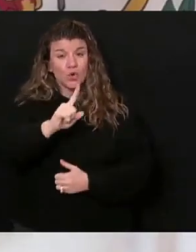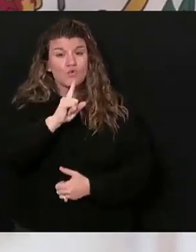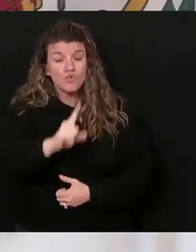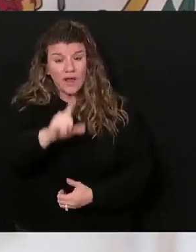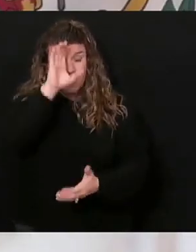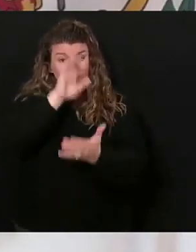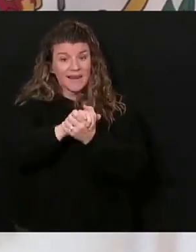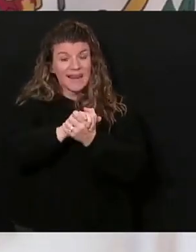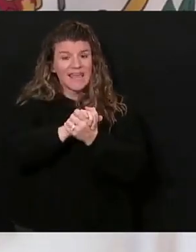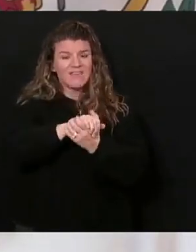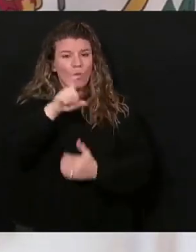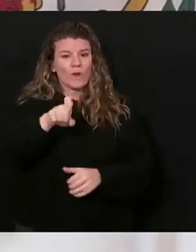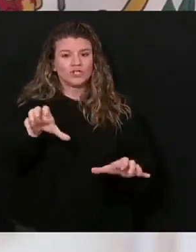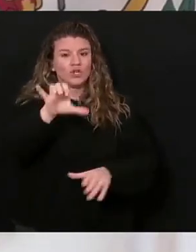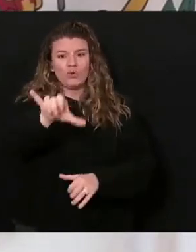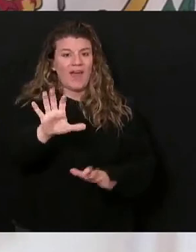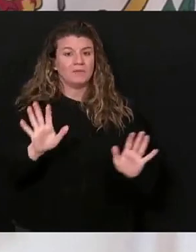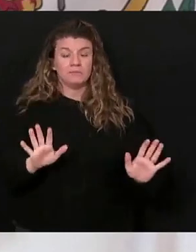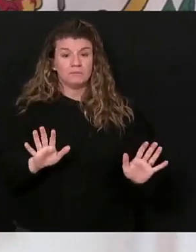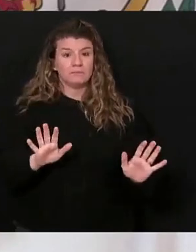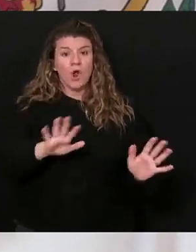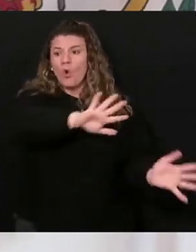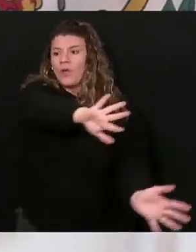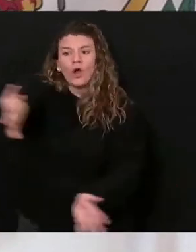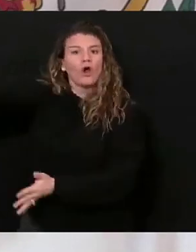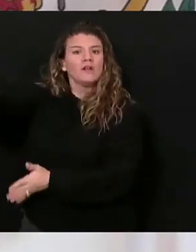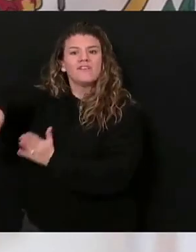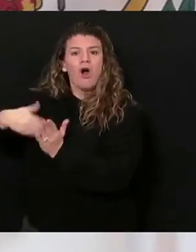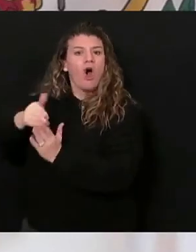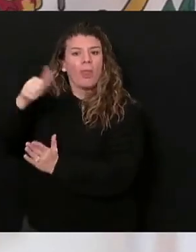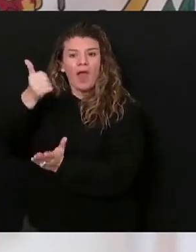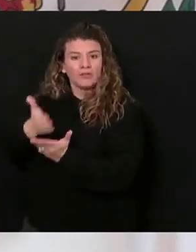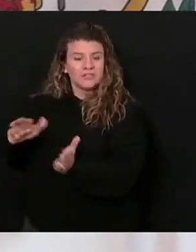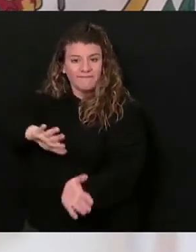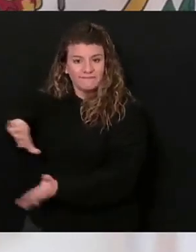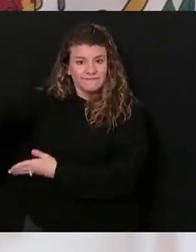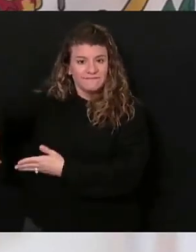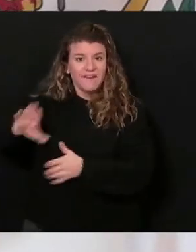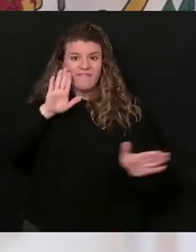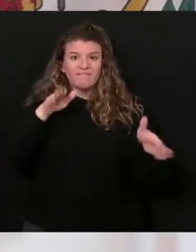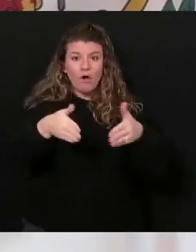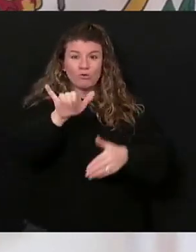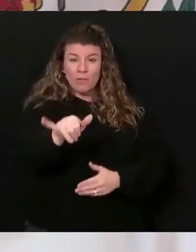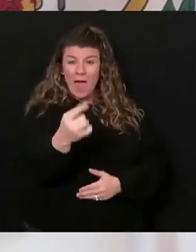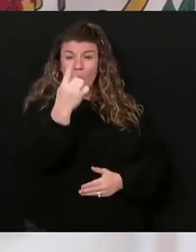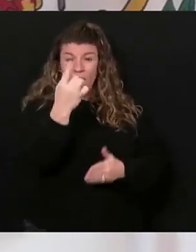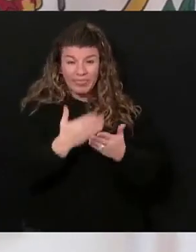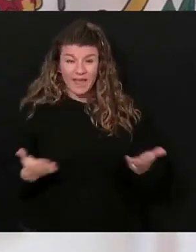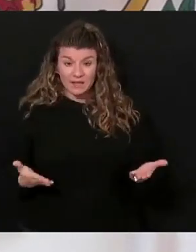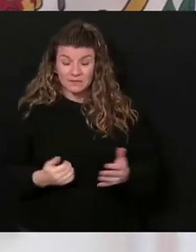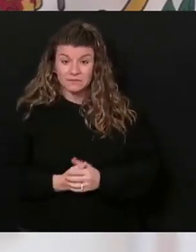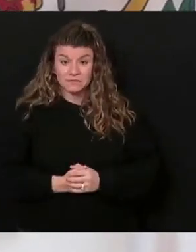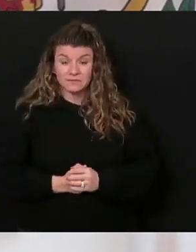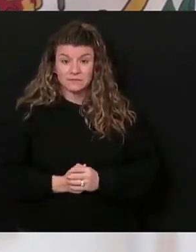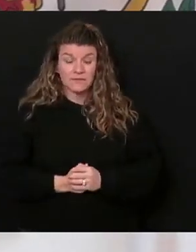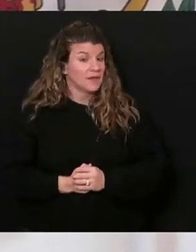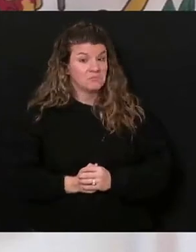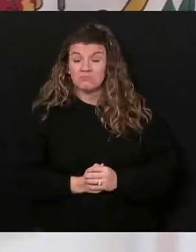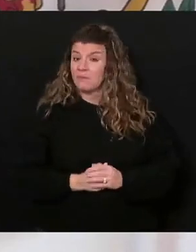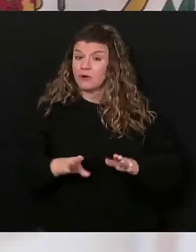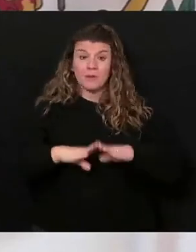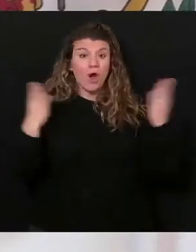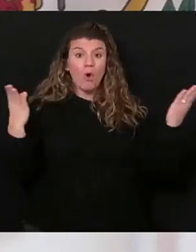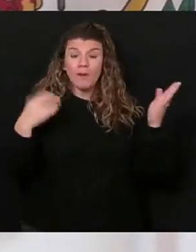you really believe we ought to do that, irregardless of anything? Irregardless of anything. Now, I'm telling you, just as straight up as I